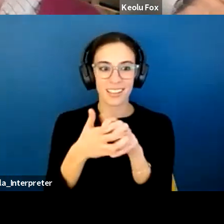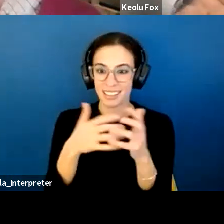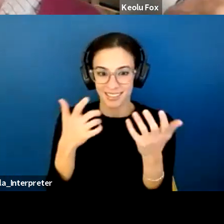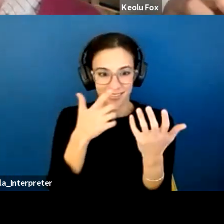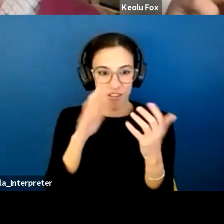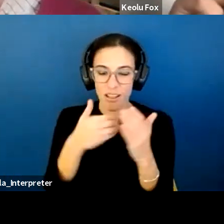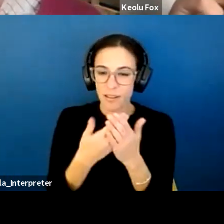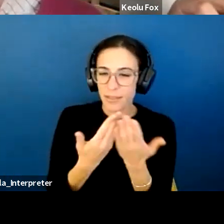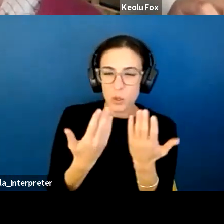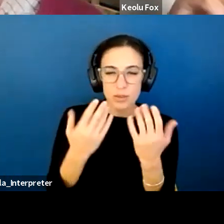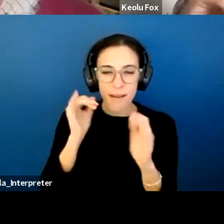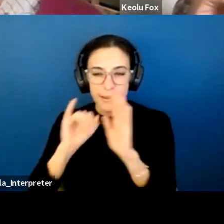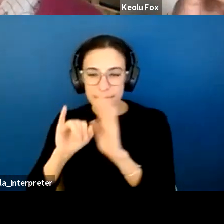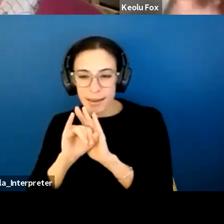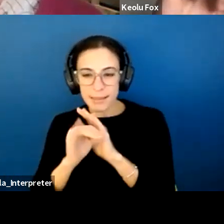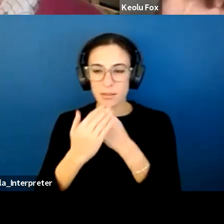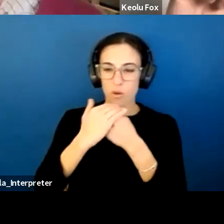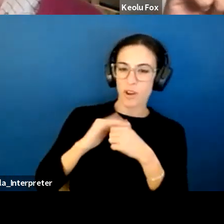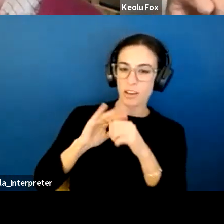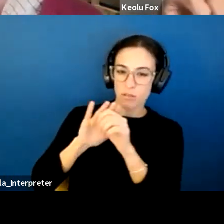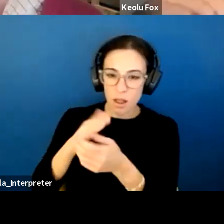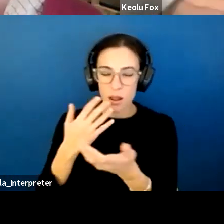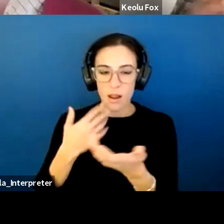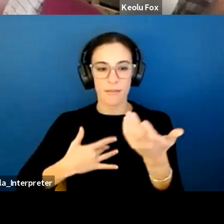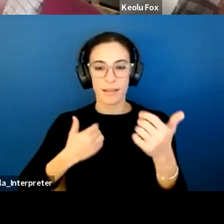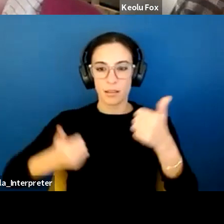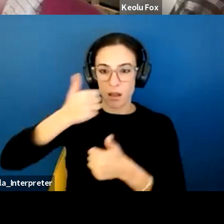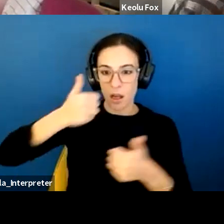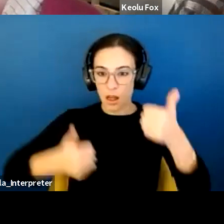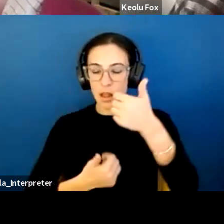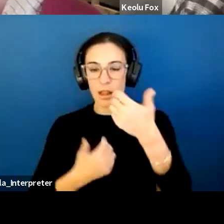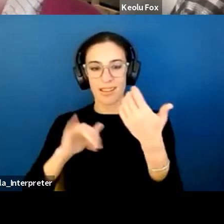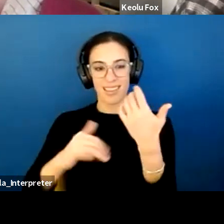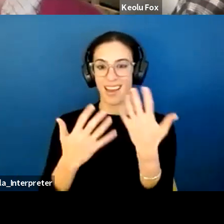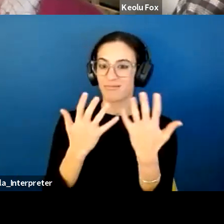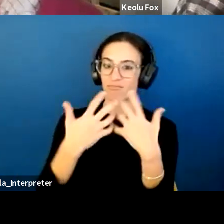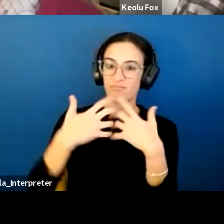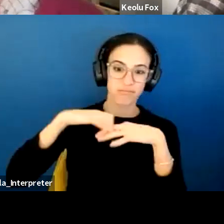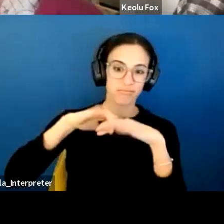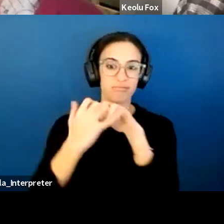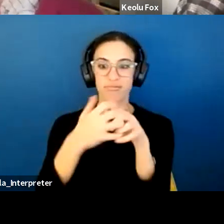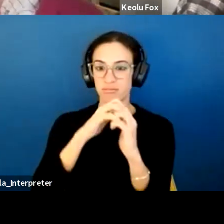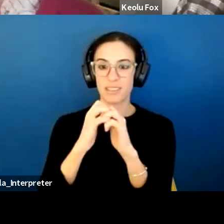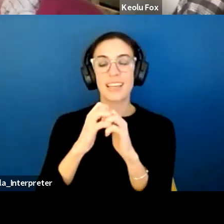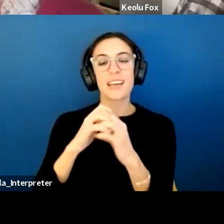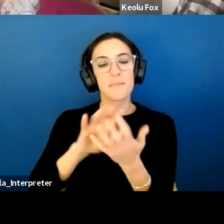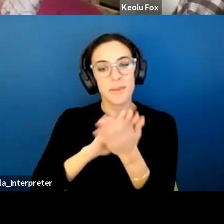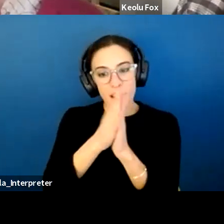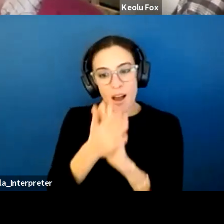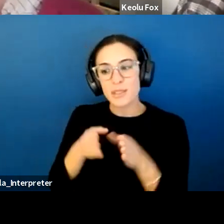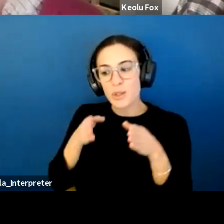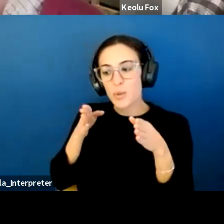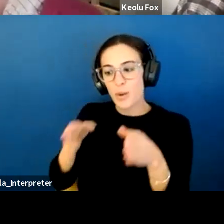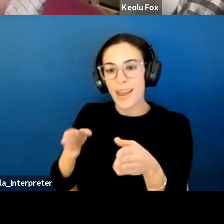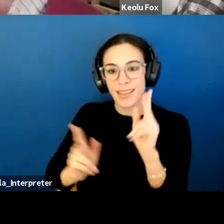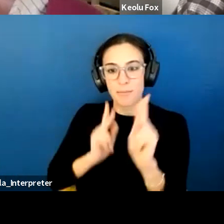overlapping identities and oppressions that can sort of act as lenses through which the disability